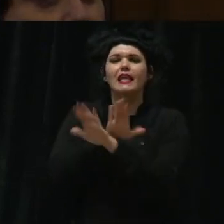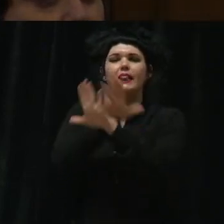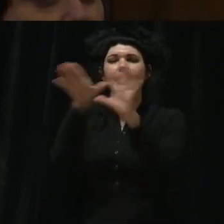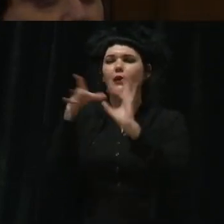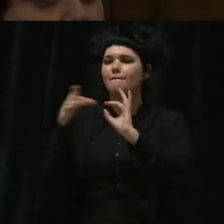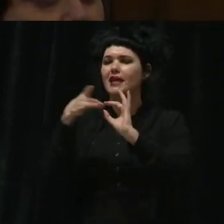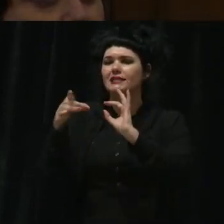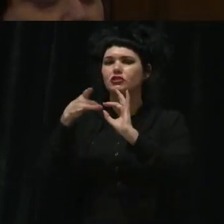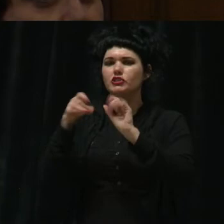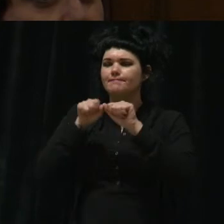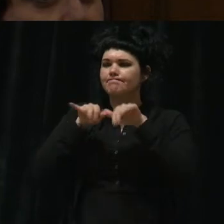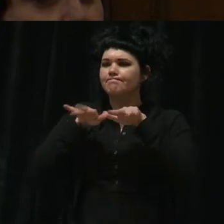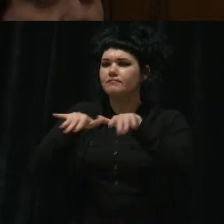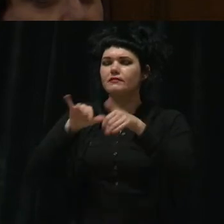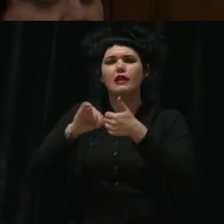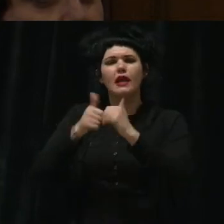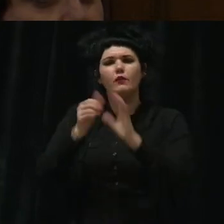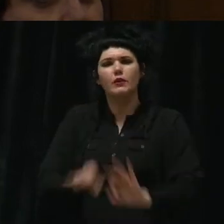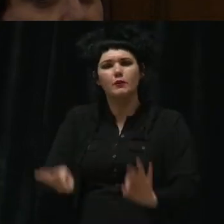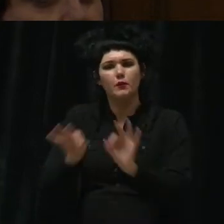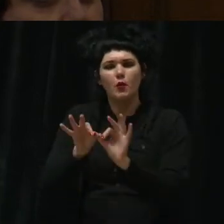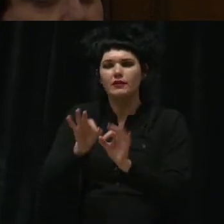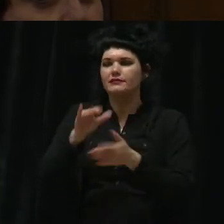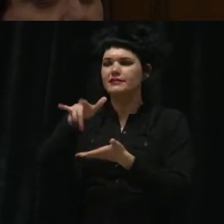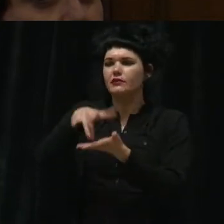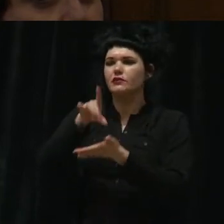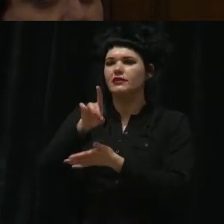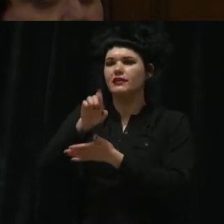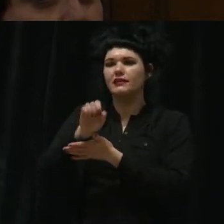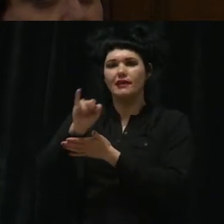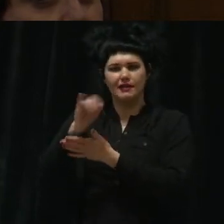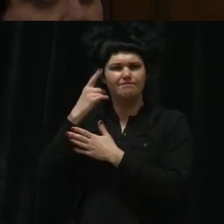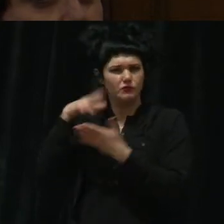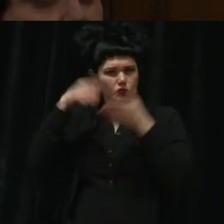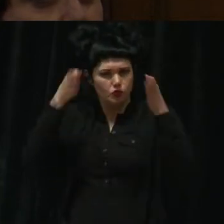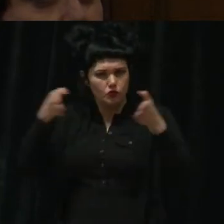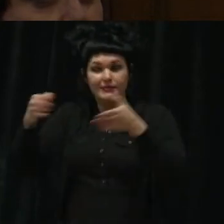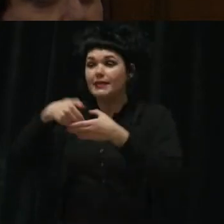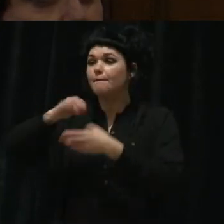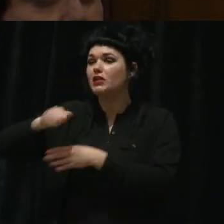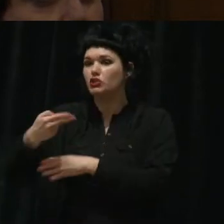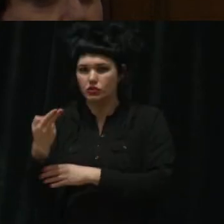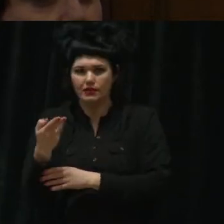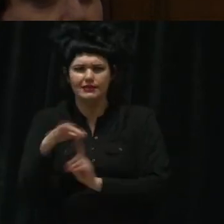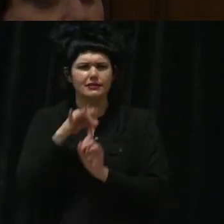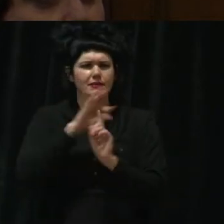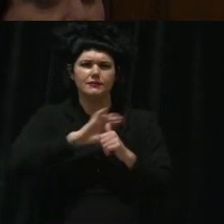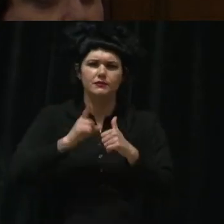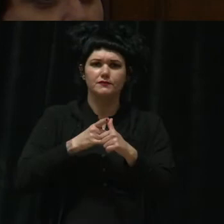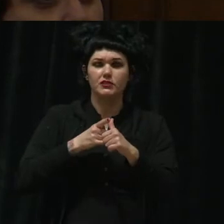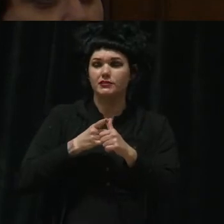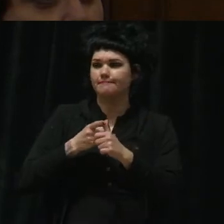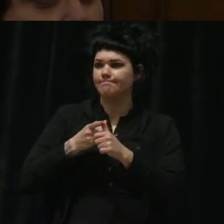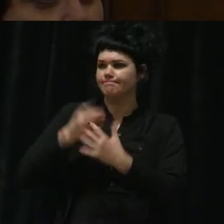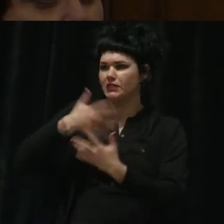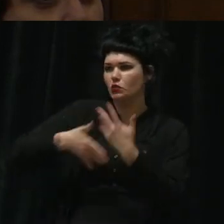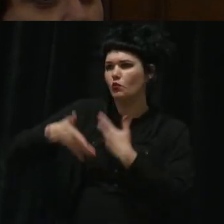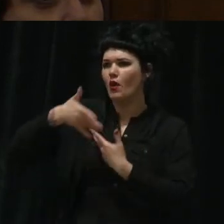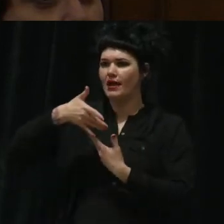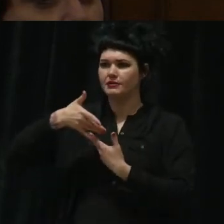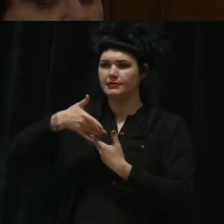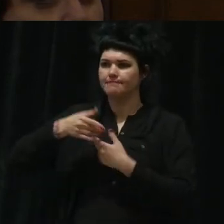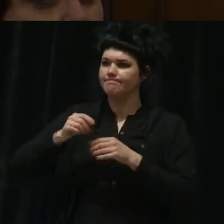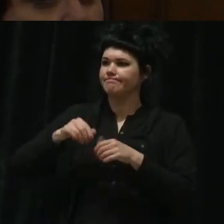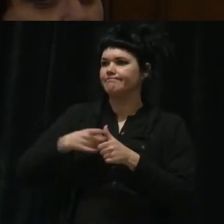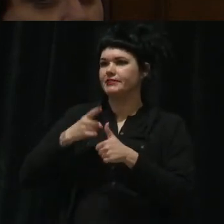how important and central DEI is to the University of Michigan, especially in those initial interactions with the university, whether